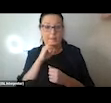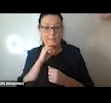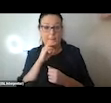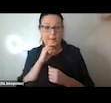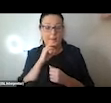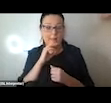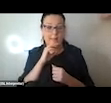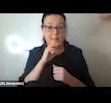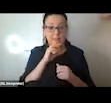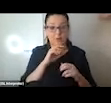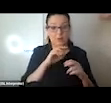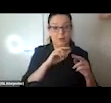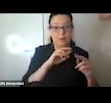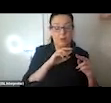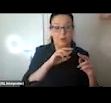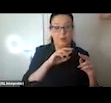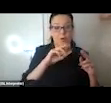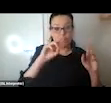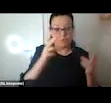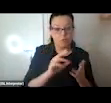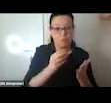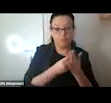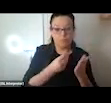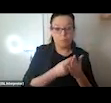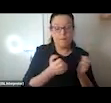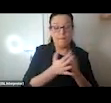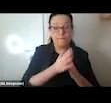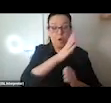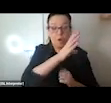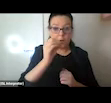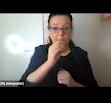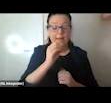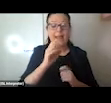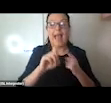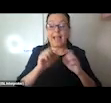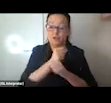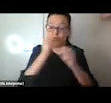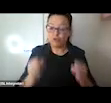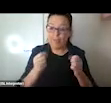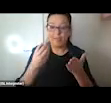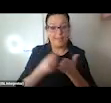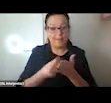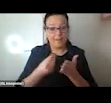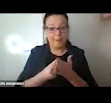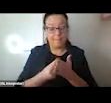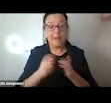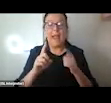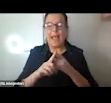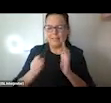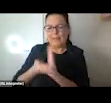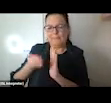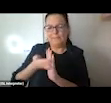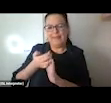market share, while also strengthening our economy, but building a better society for us all to live in and to be proud